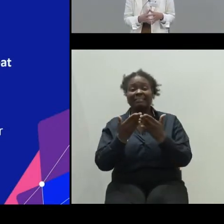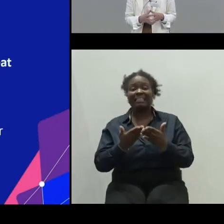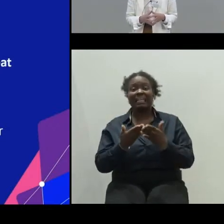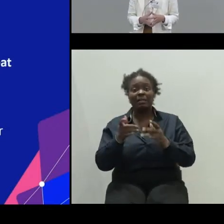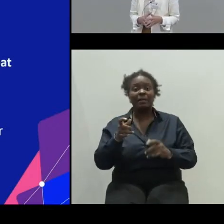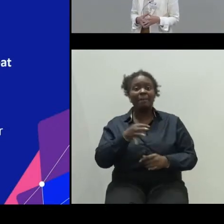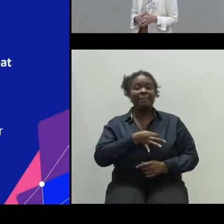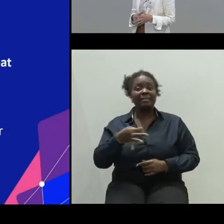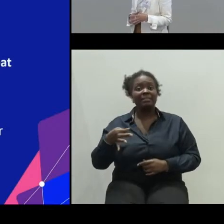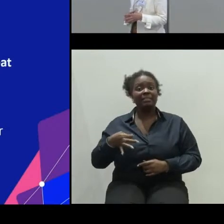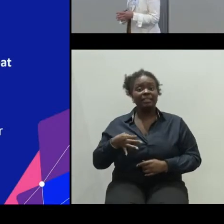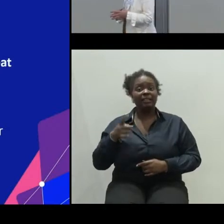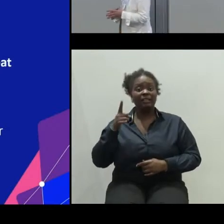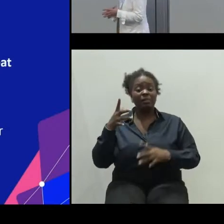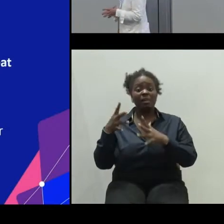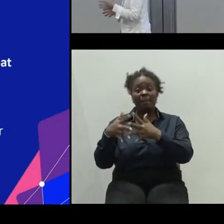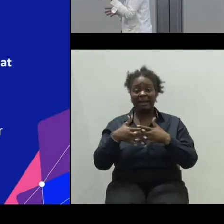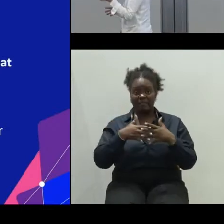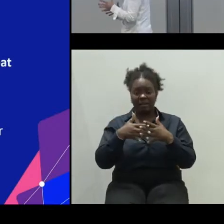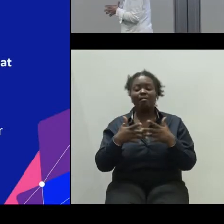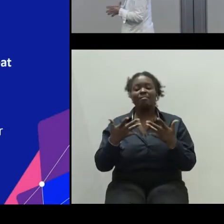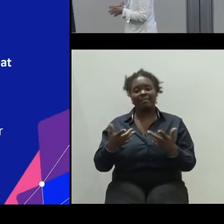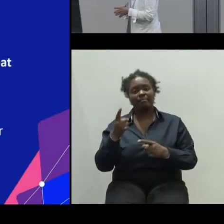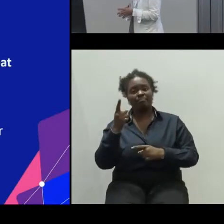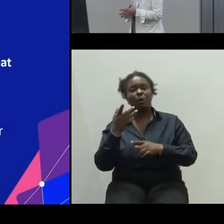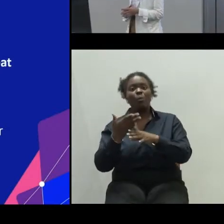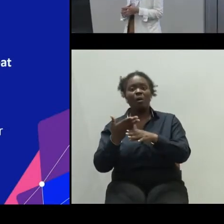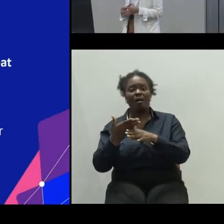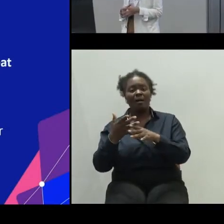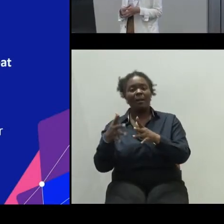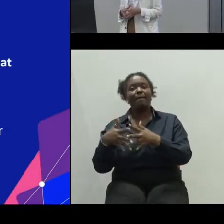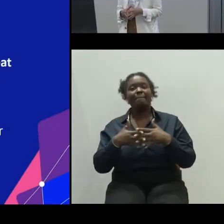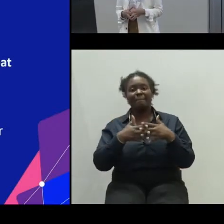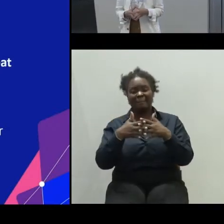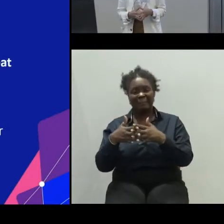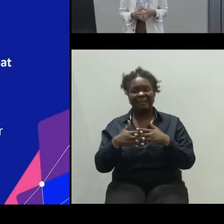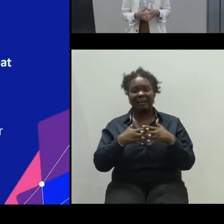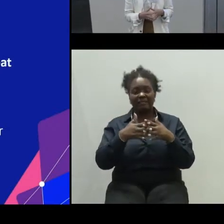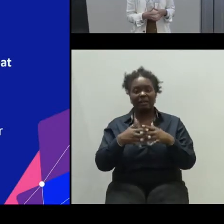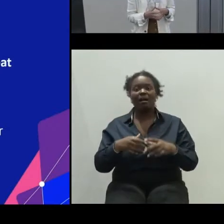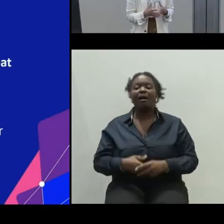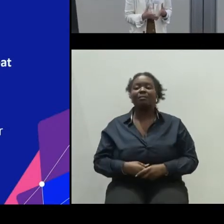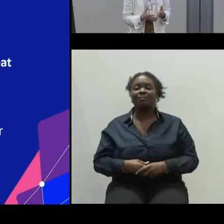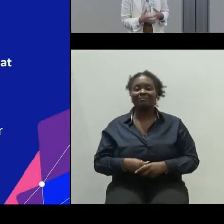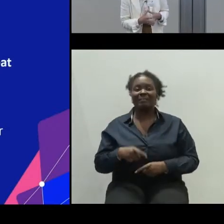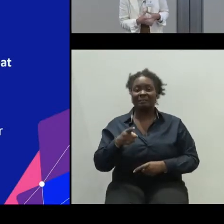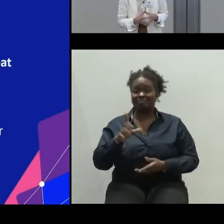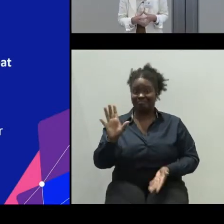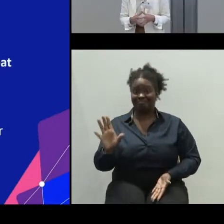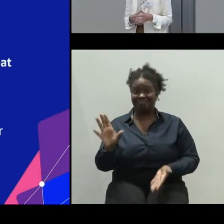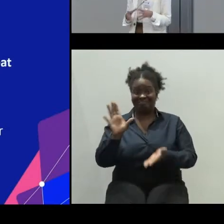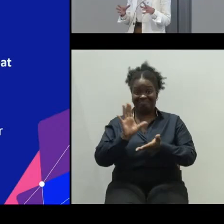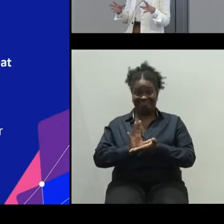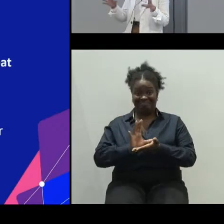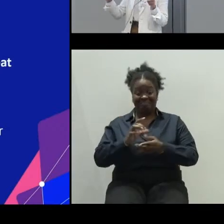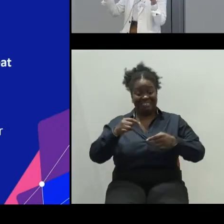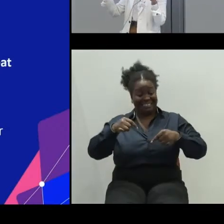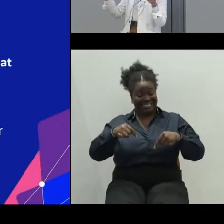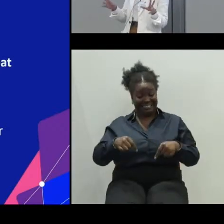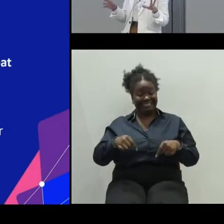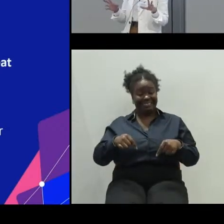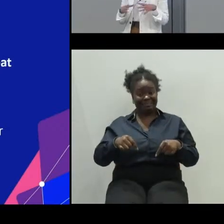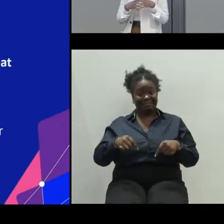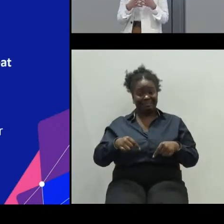now works in the US. And so as I was saying, he donated a very generous gift to IMSE in particular,